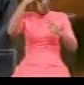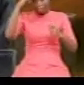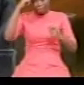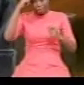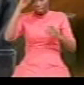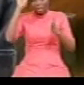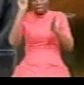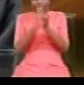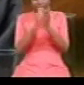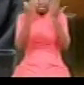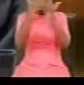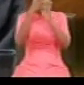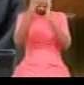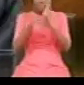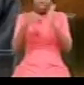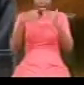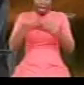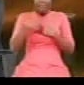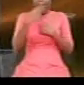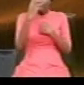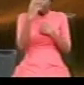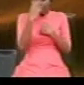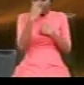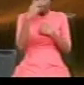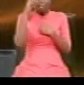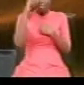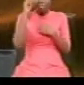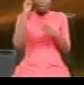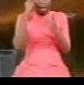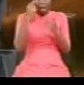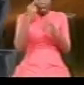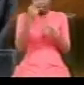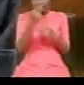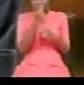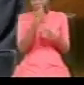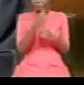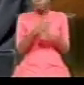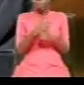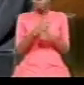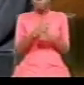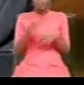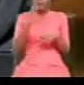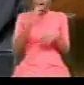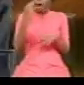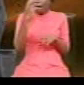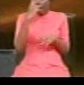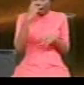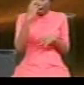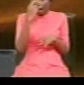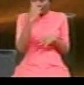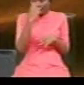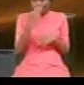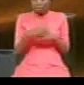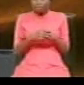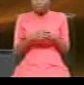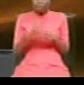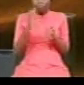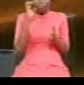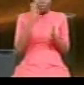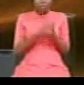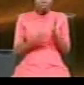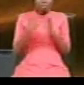that darkness has blinded his eyes, has blinded our eyes. Chapter